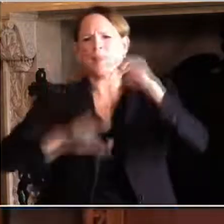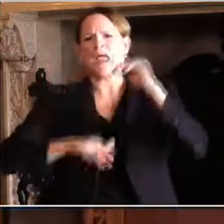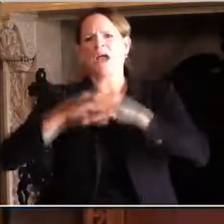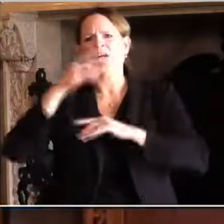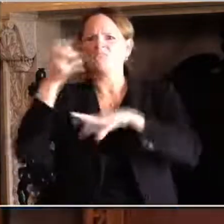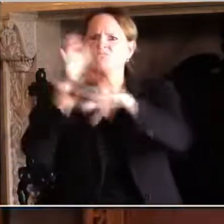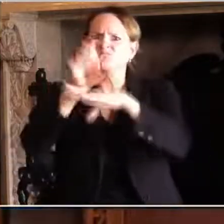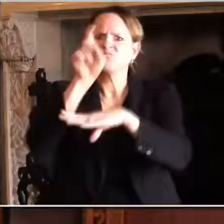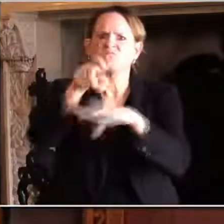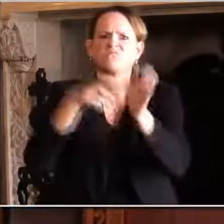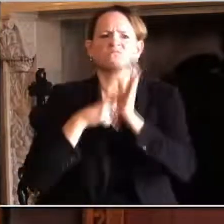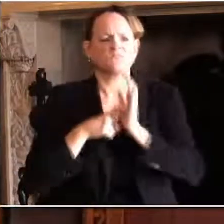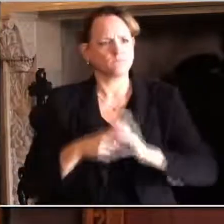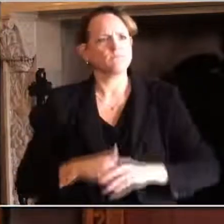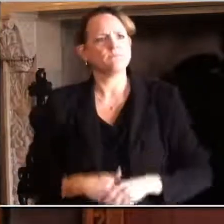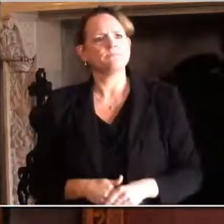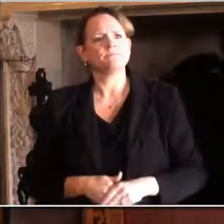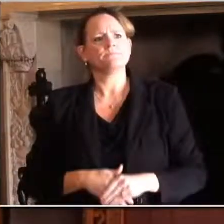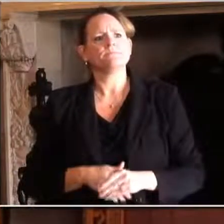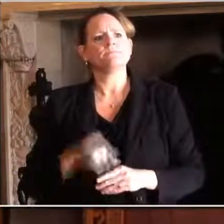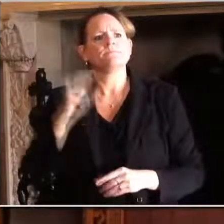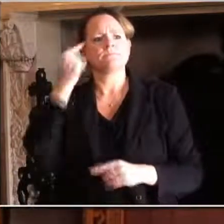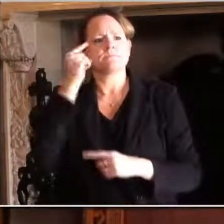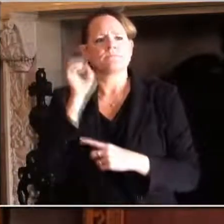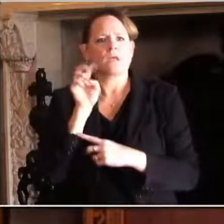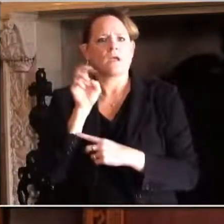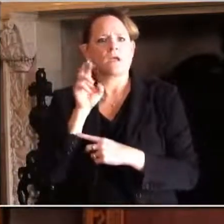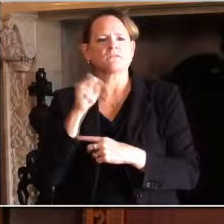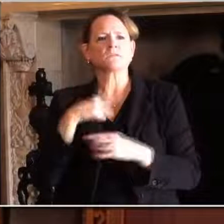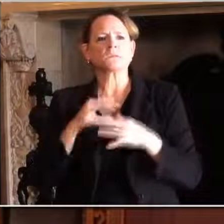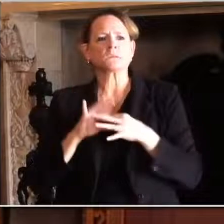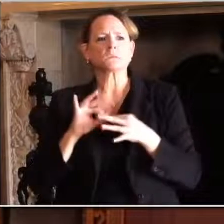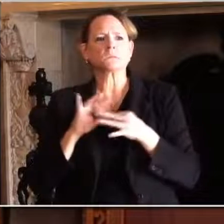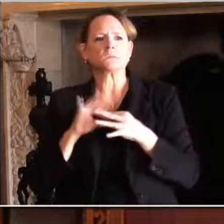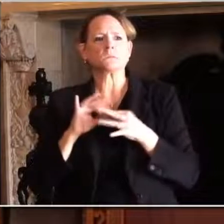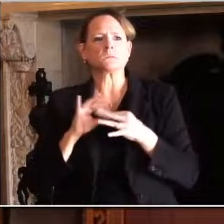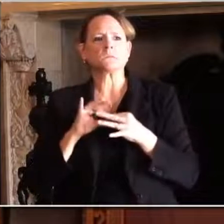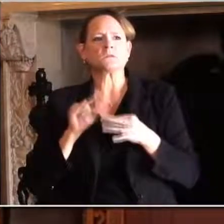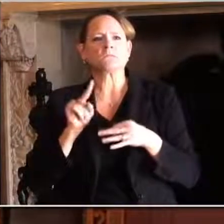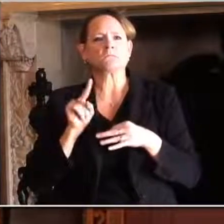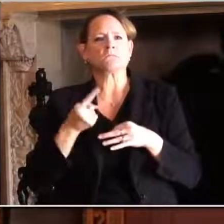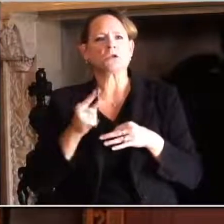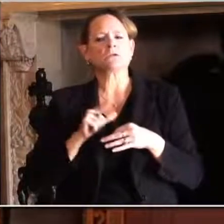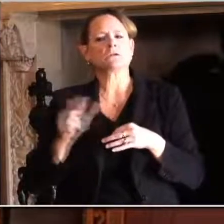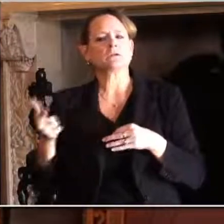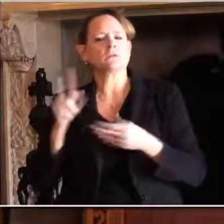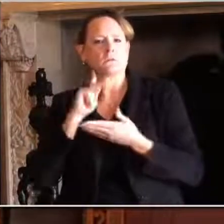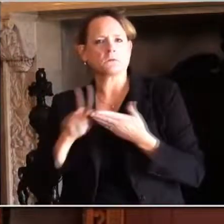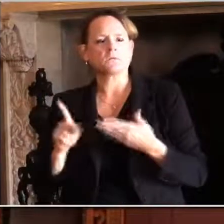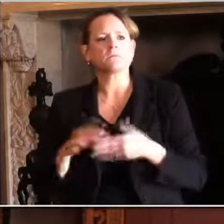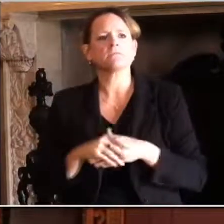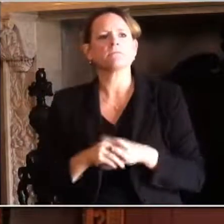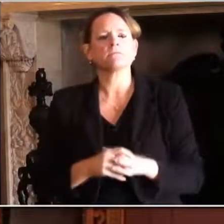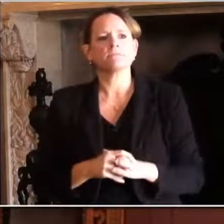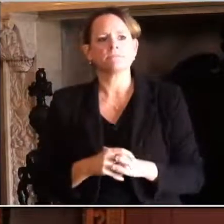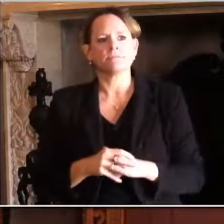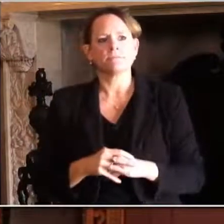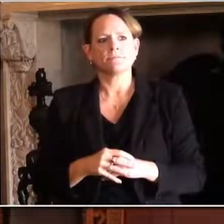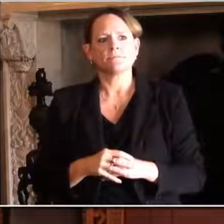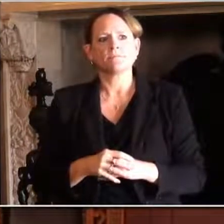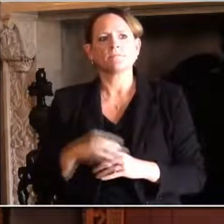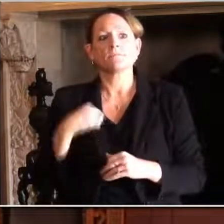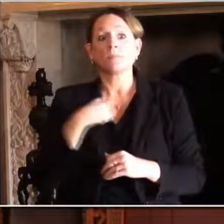I'll let Andrea take a crack at it. This is Governor Evers. We have been trying to do